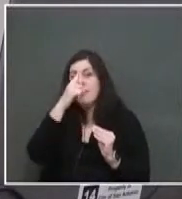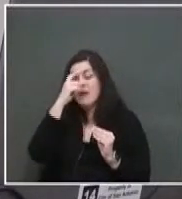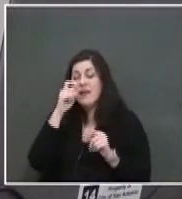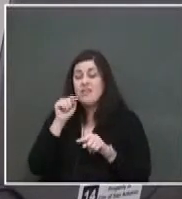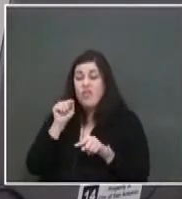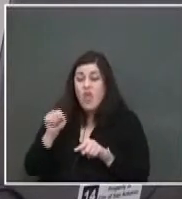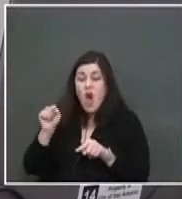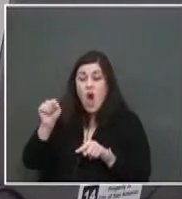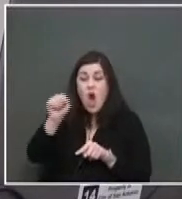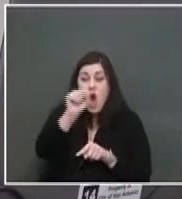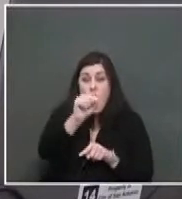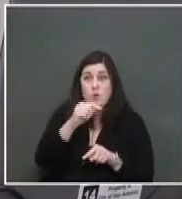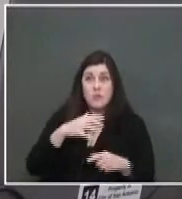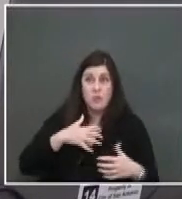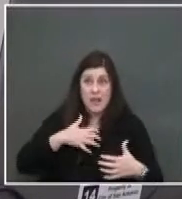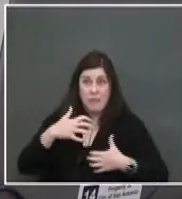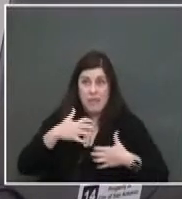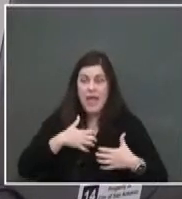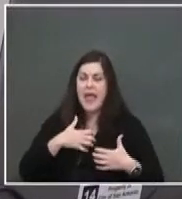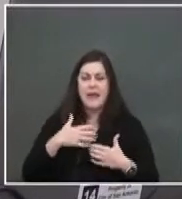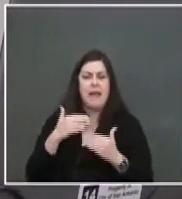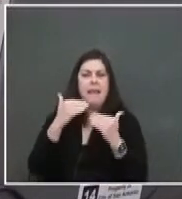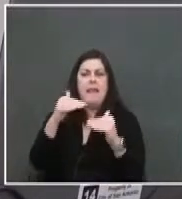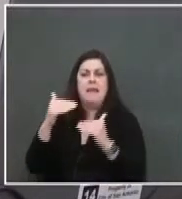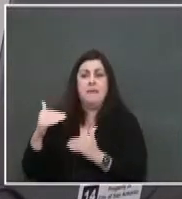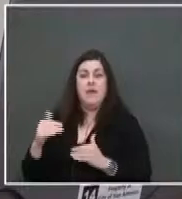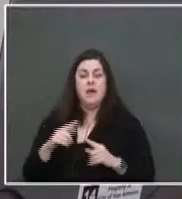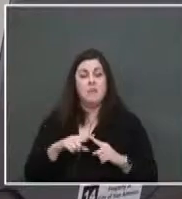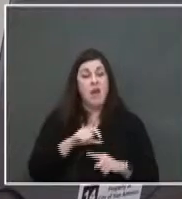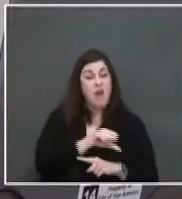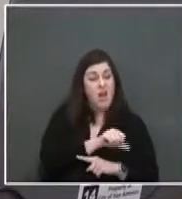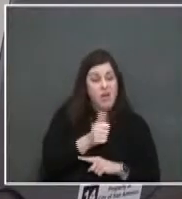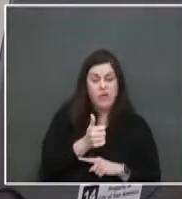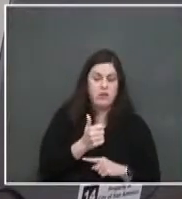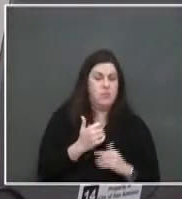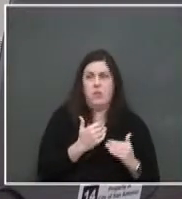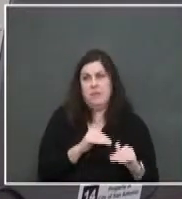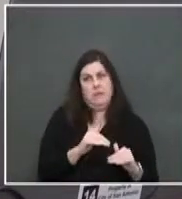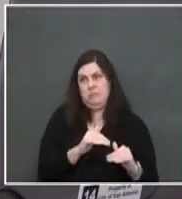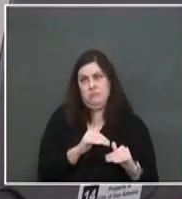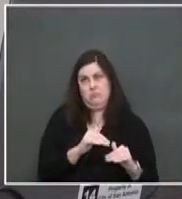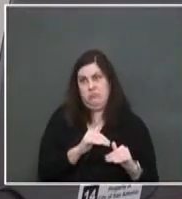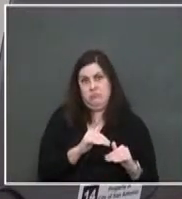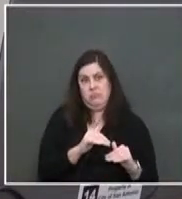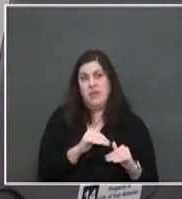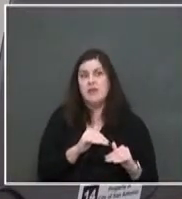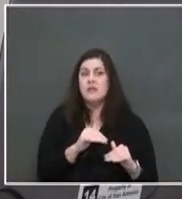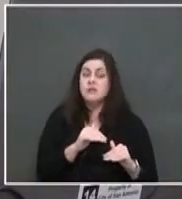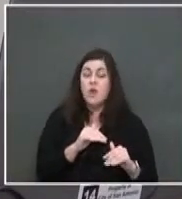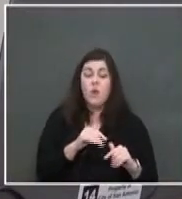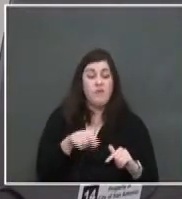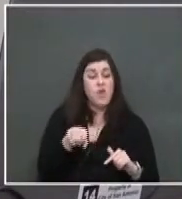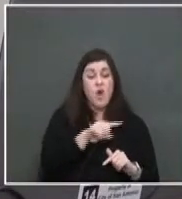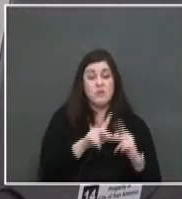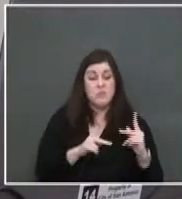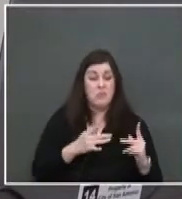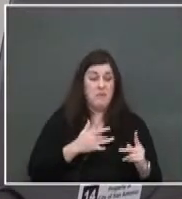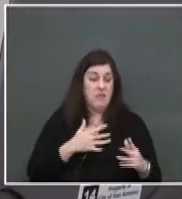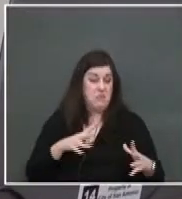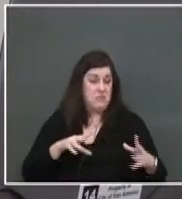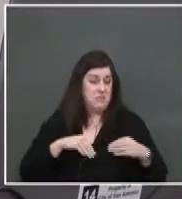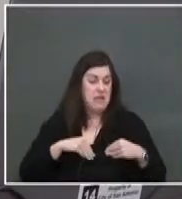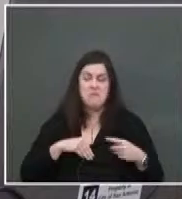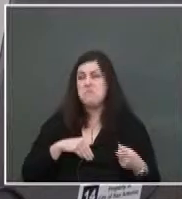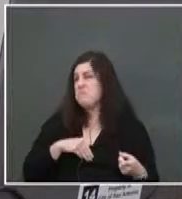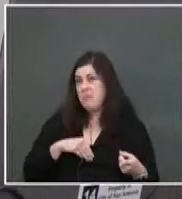limit those other areas where these trucks are parking today, that perhaps it doesn't pose a problem for everyone. Mm-hmm. So we felt that could give us a